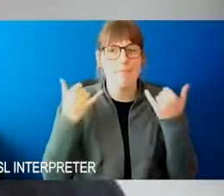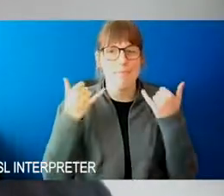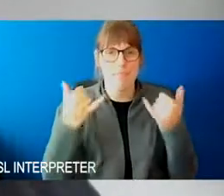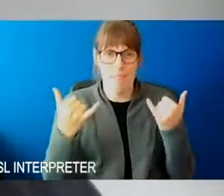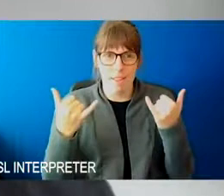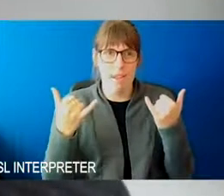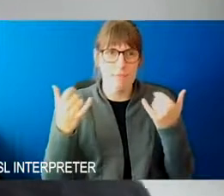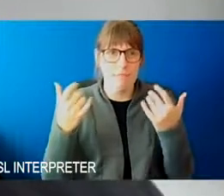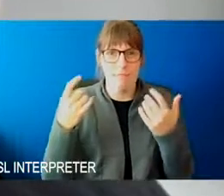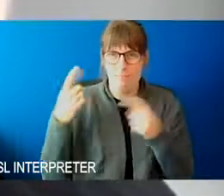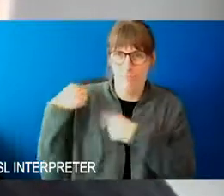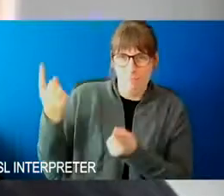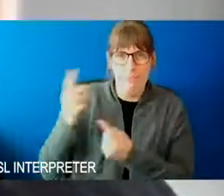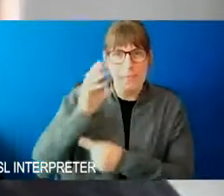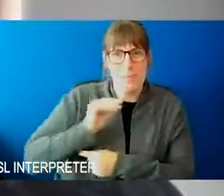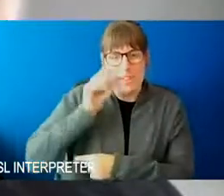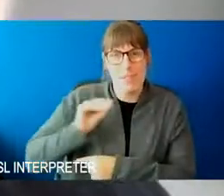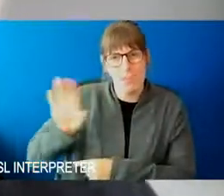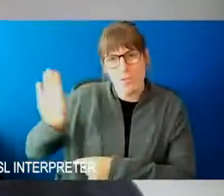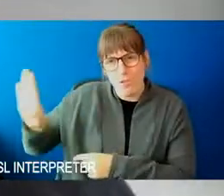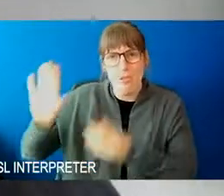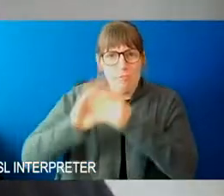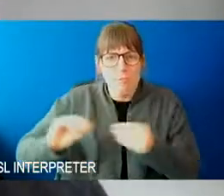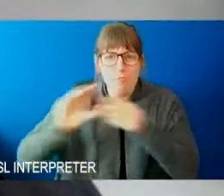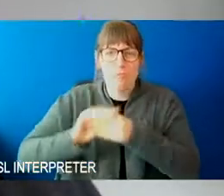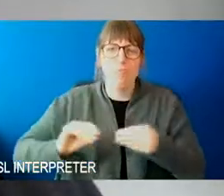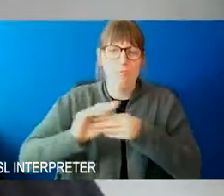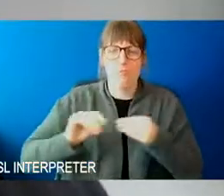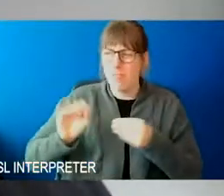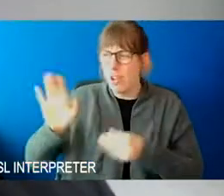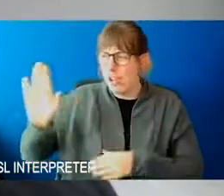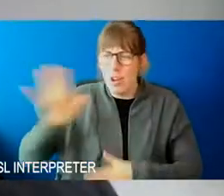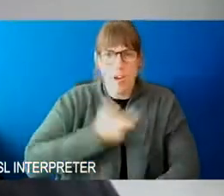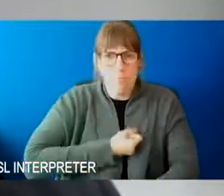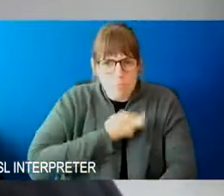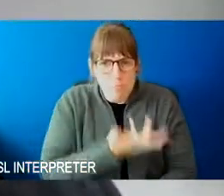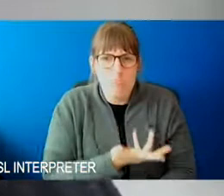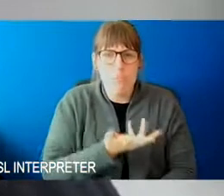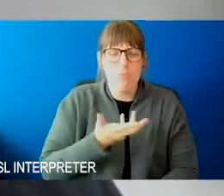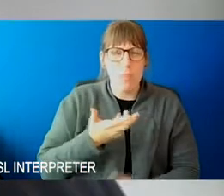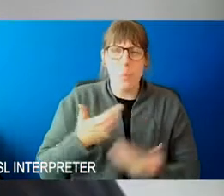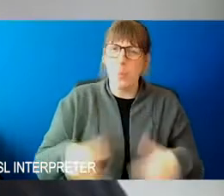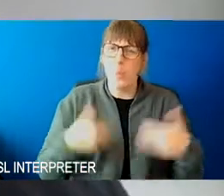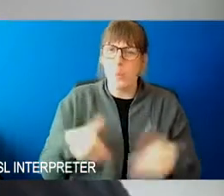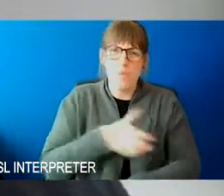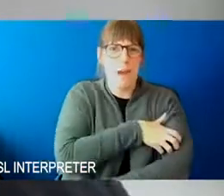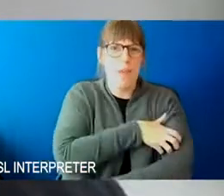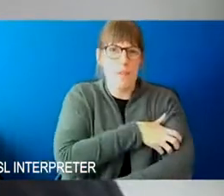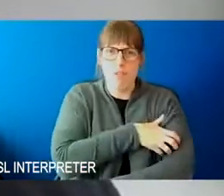As you can see from what we experienced, hearing the stories and